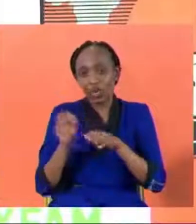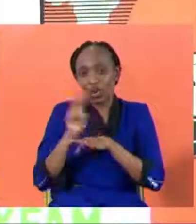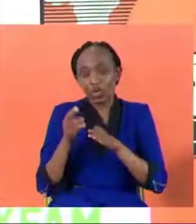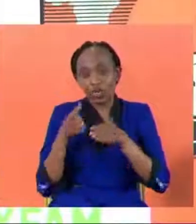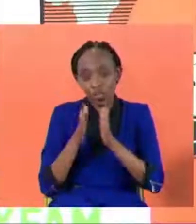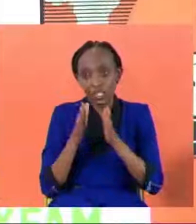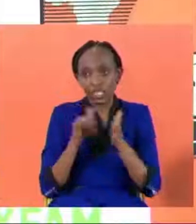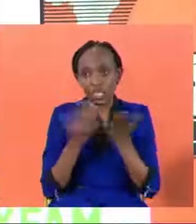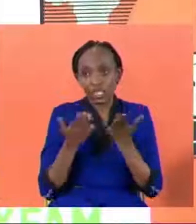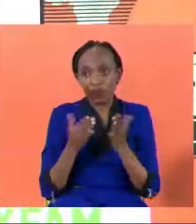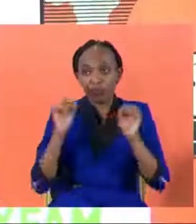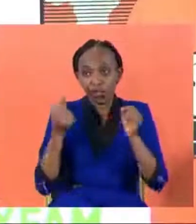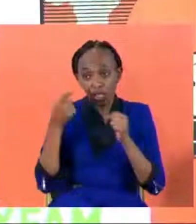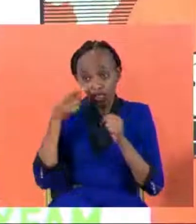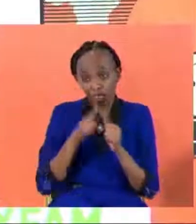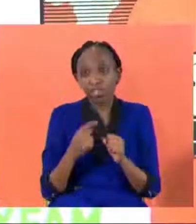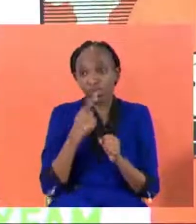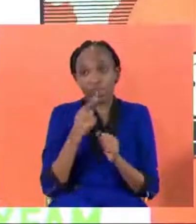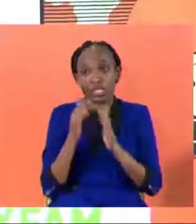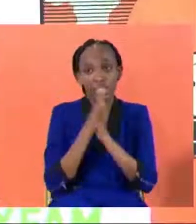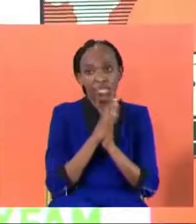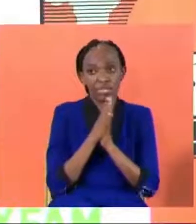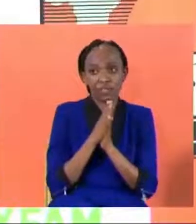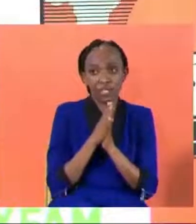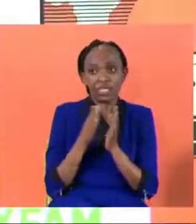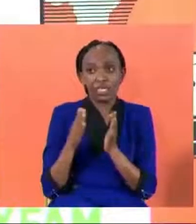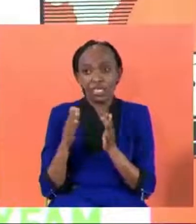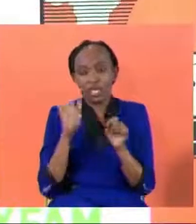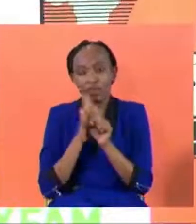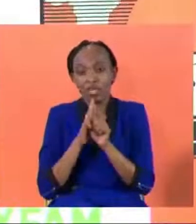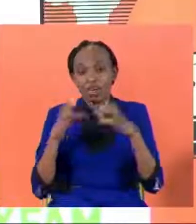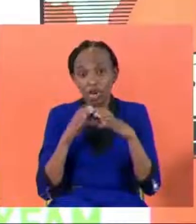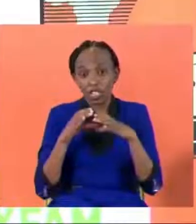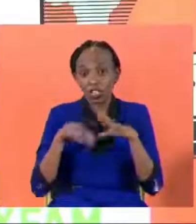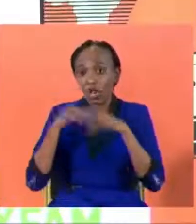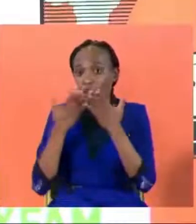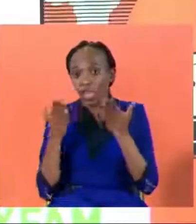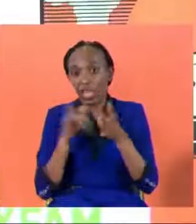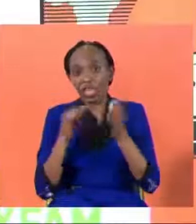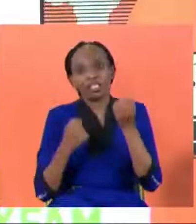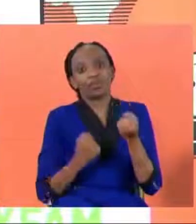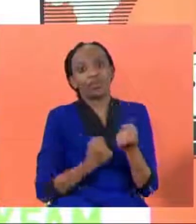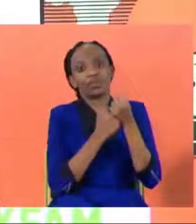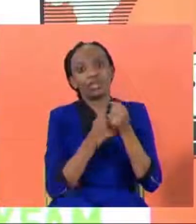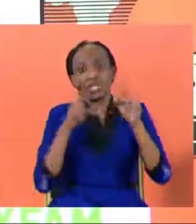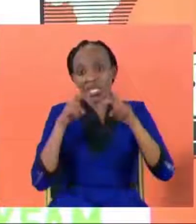that, you know, are safe for you to tell the story. There are lots of organizations out there that support